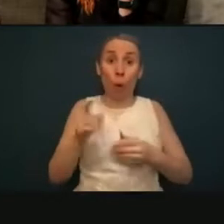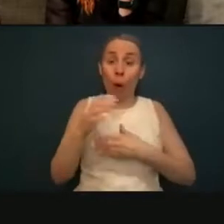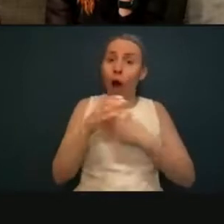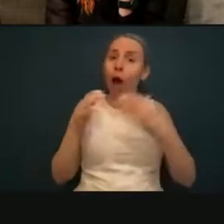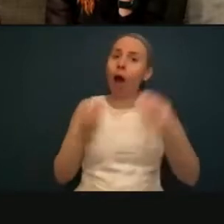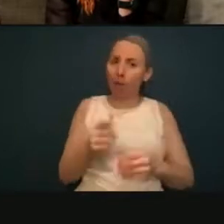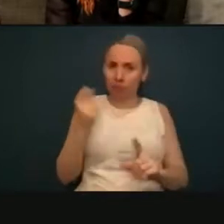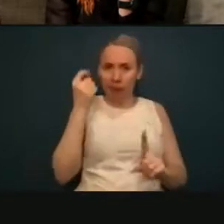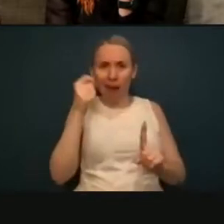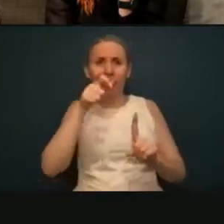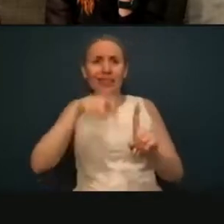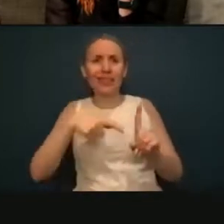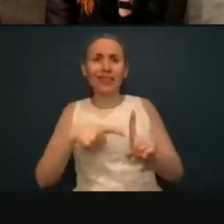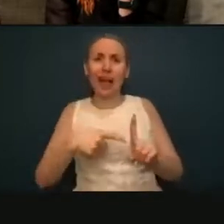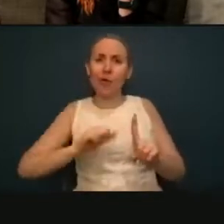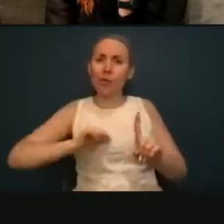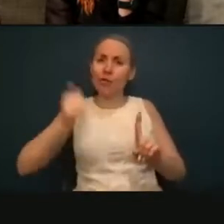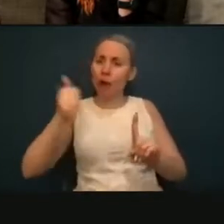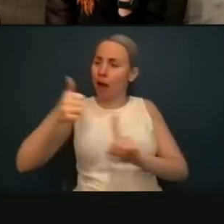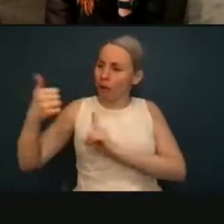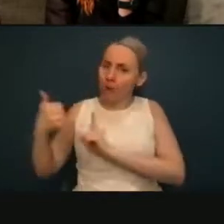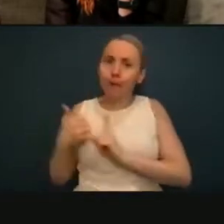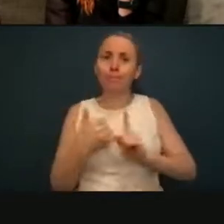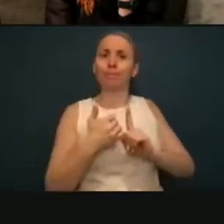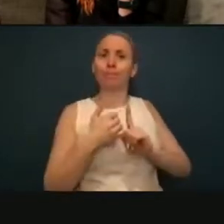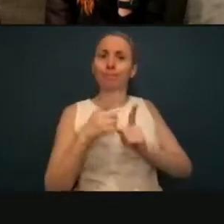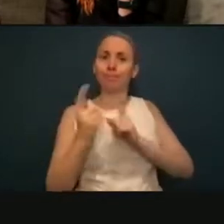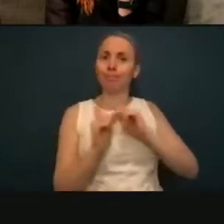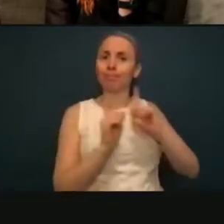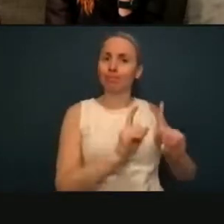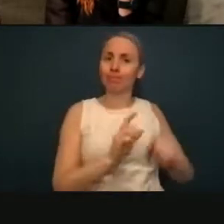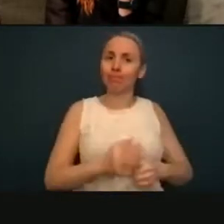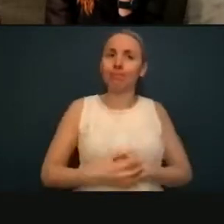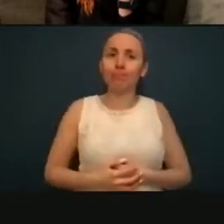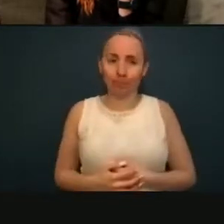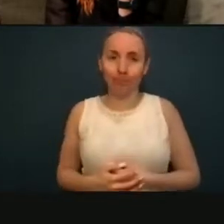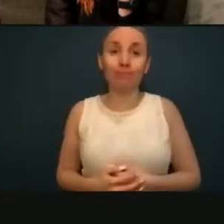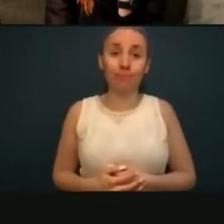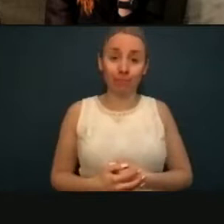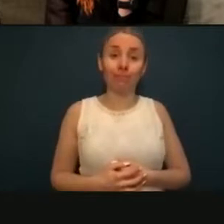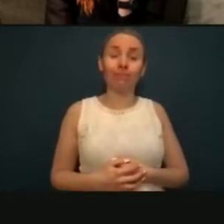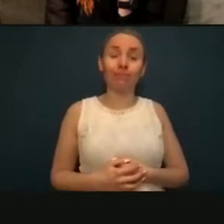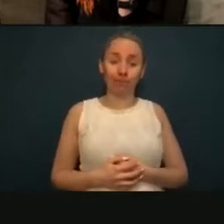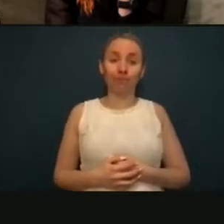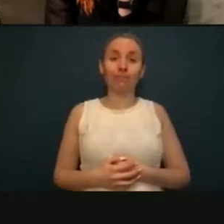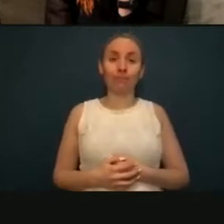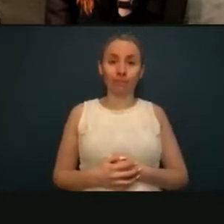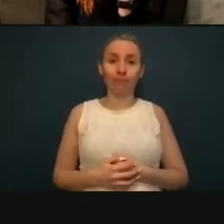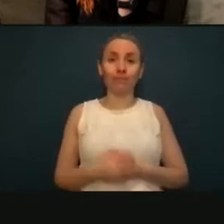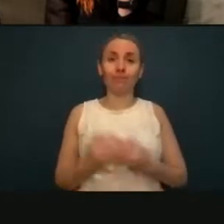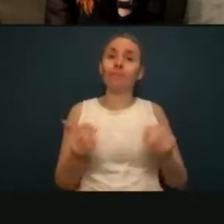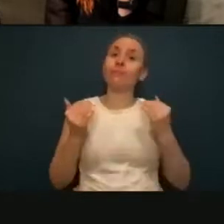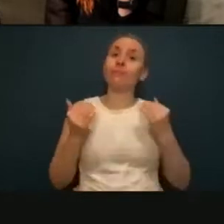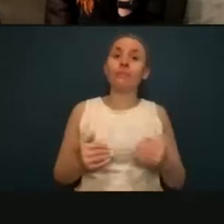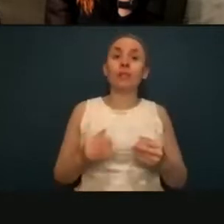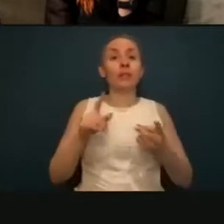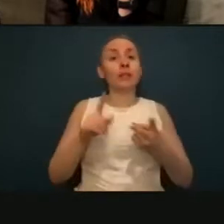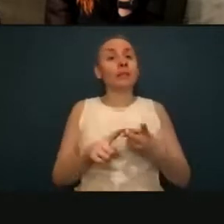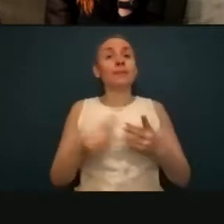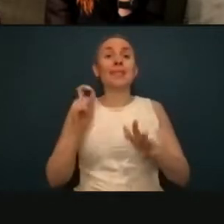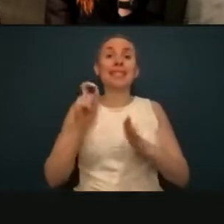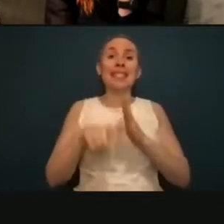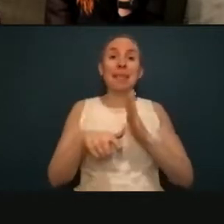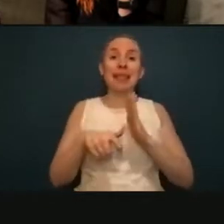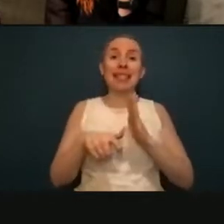that really does help. So I think, again, in terms of disability leadership, as well as having